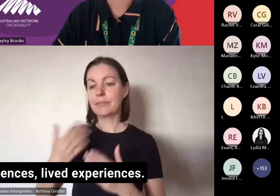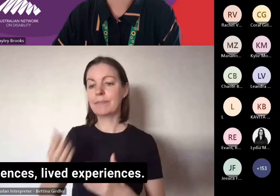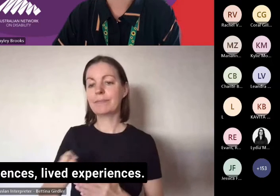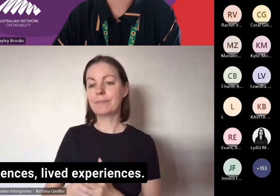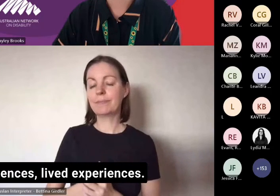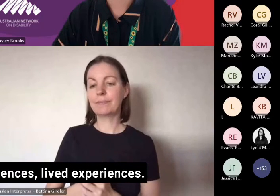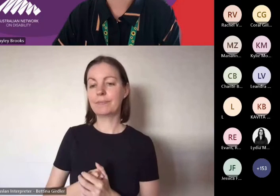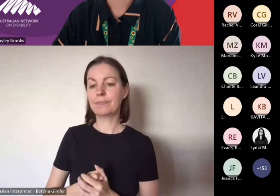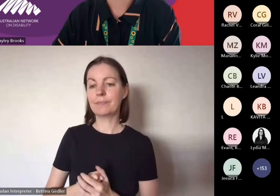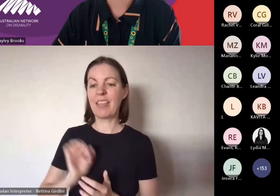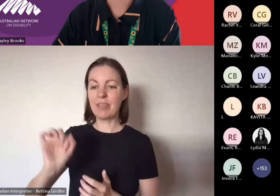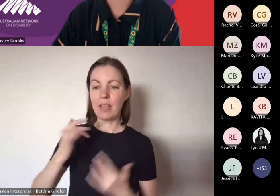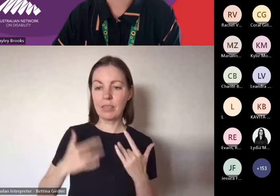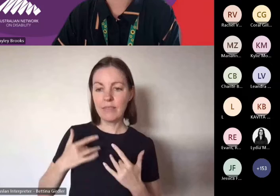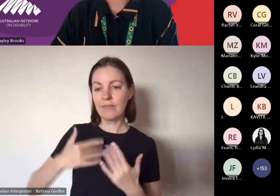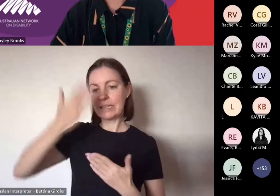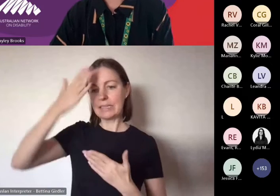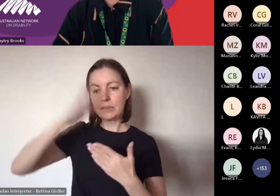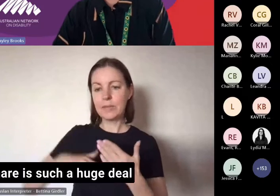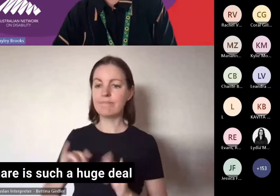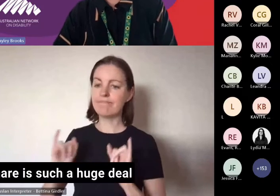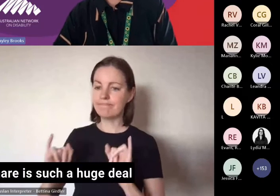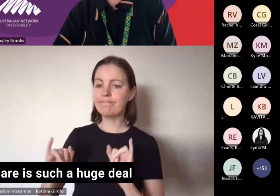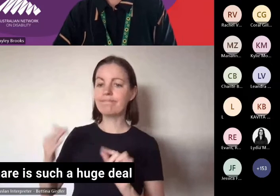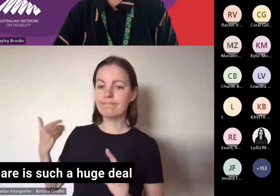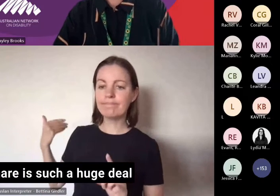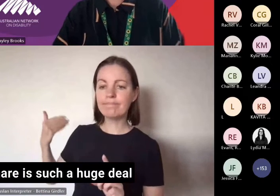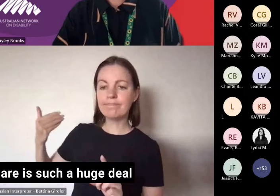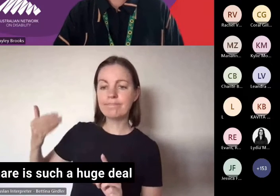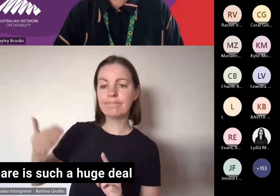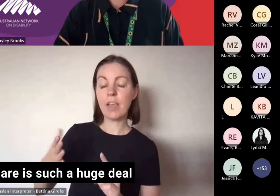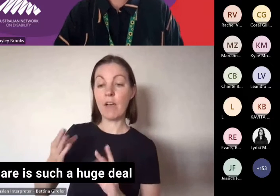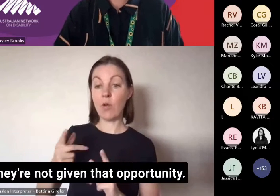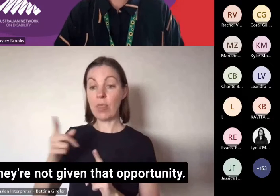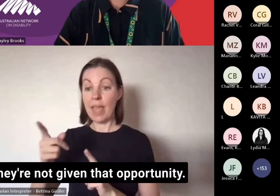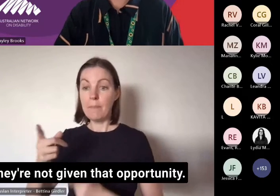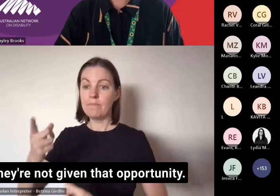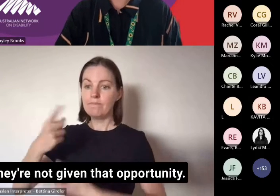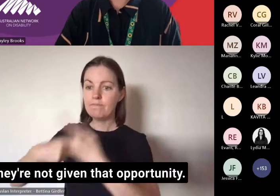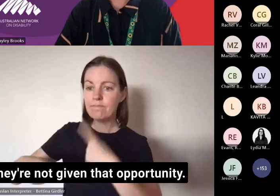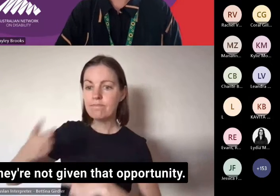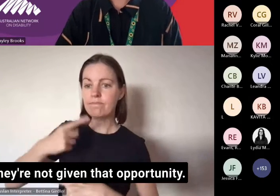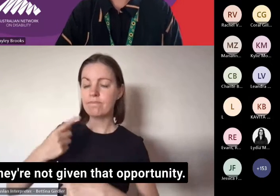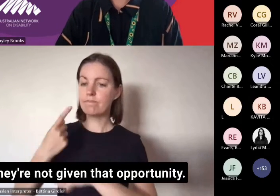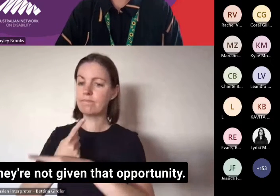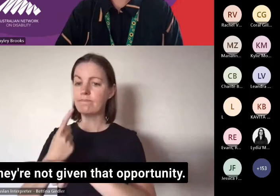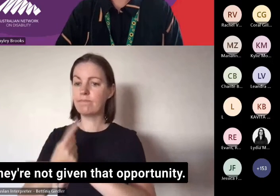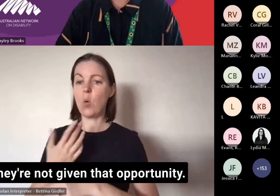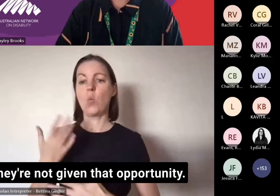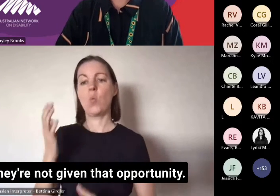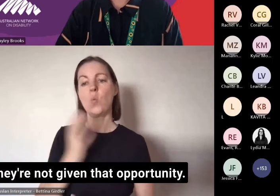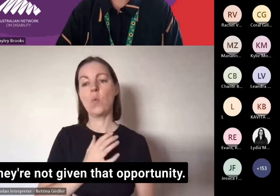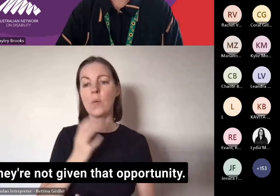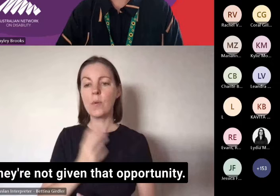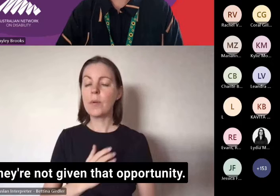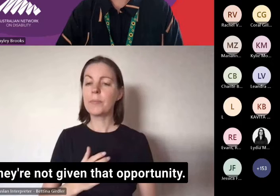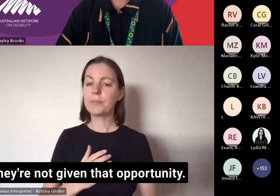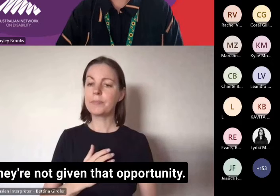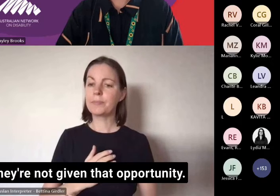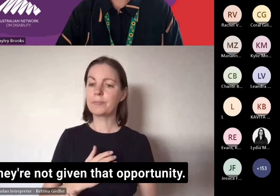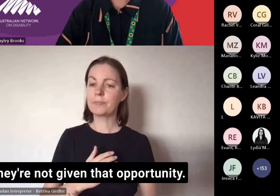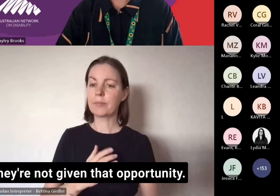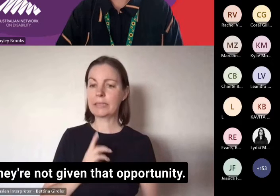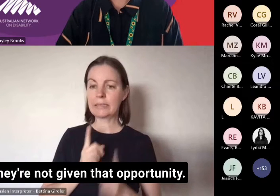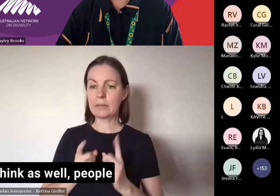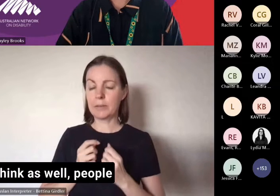lived experiences, and so for them to share is such a huge deal as well, because often they're